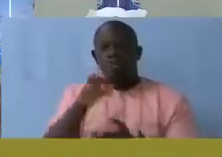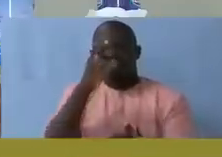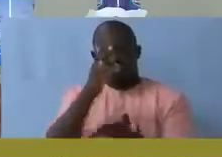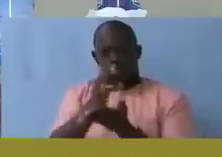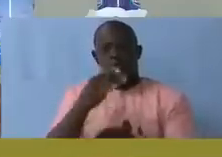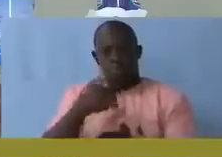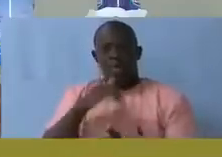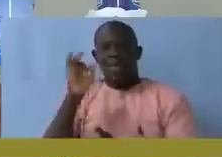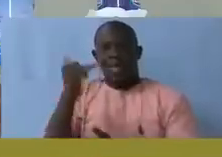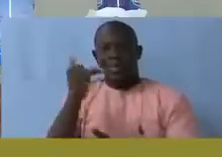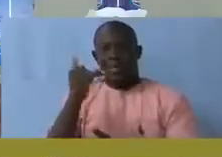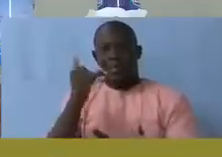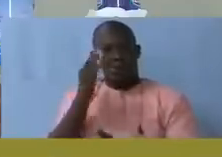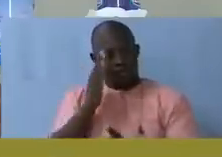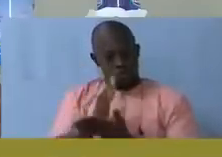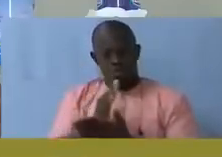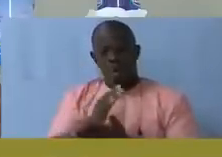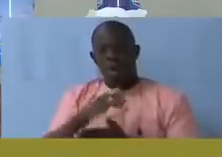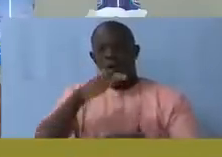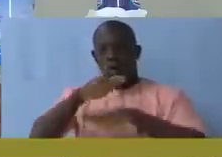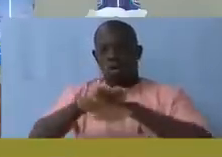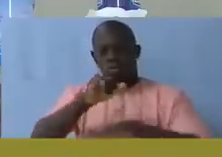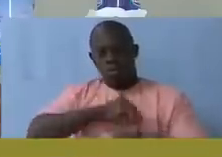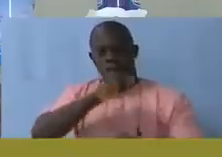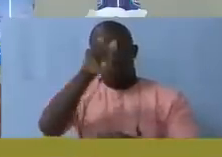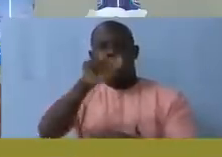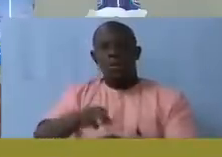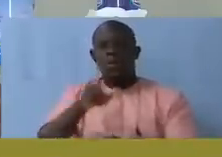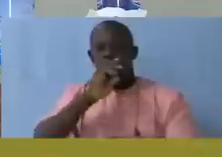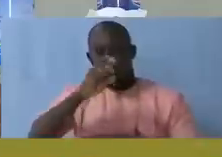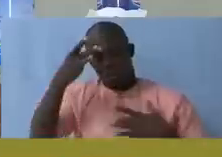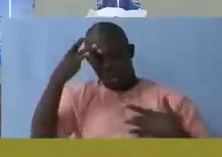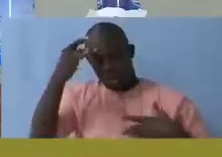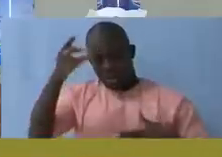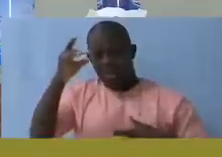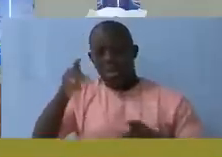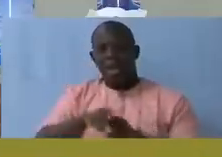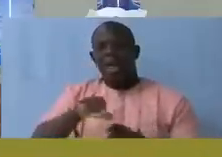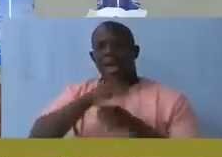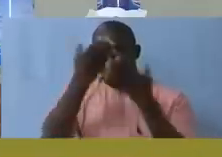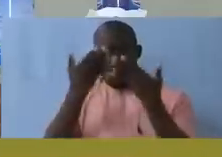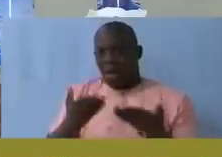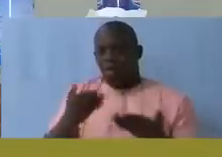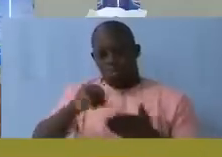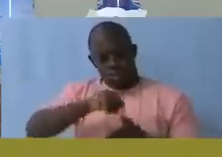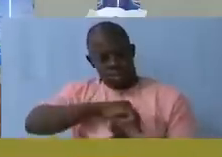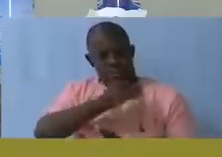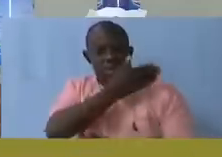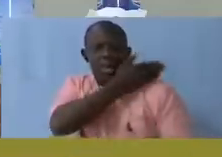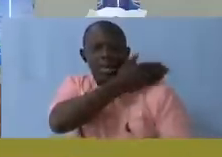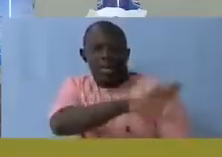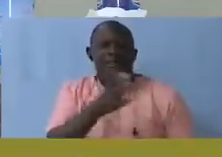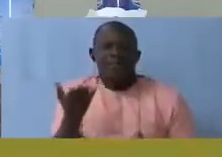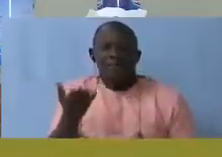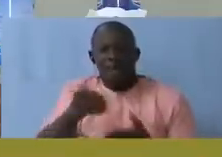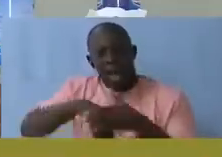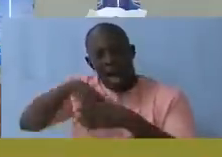trusted me on with his patient on samples, and I'm out of the system. So,